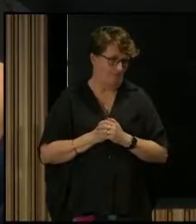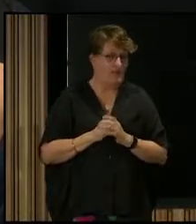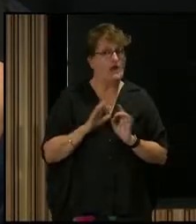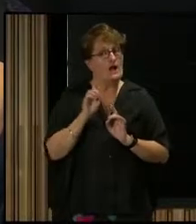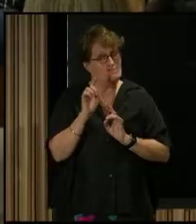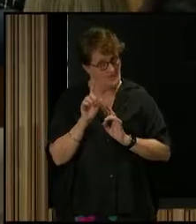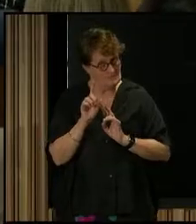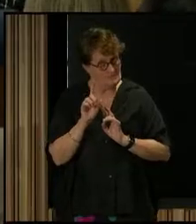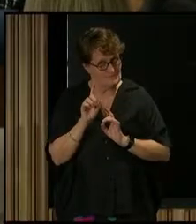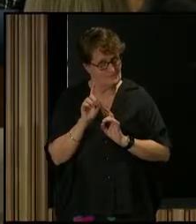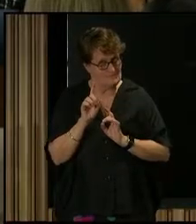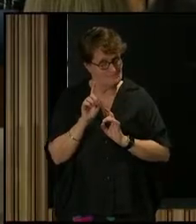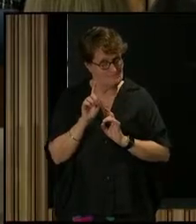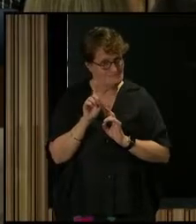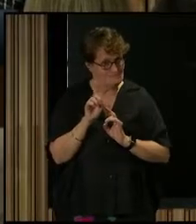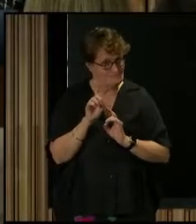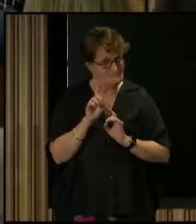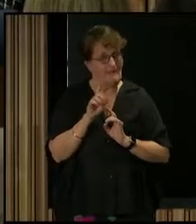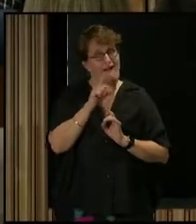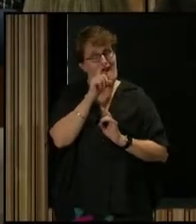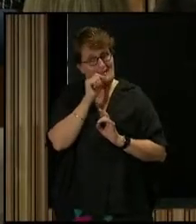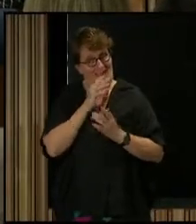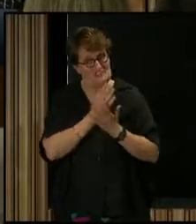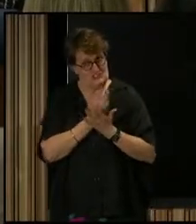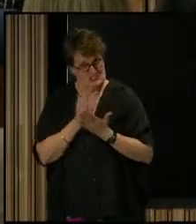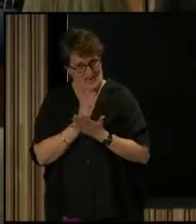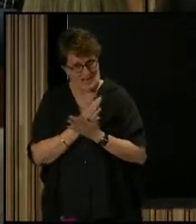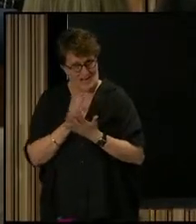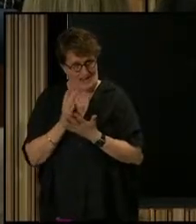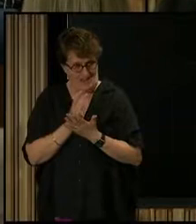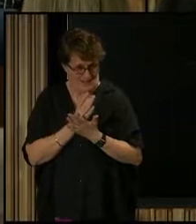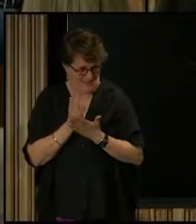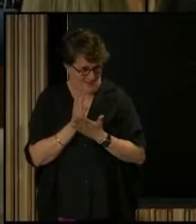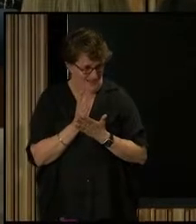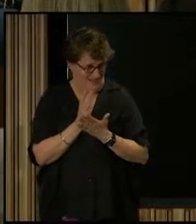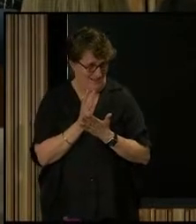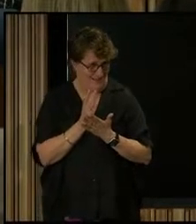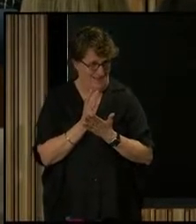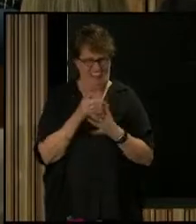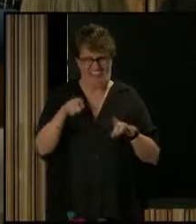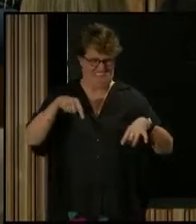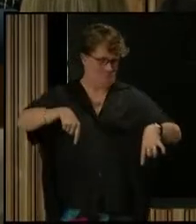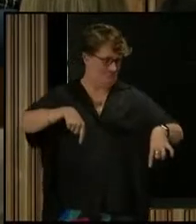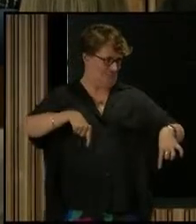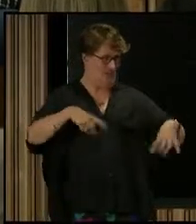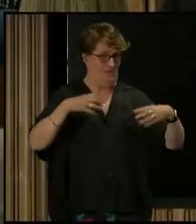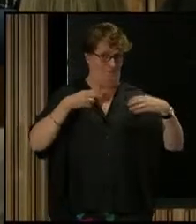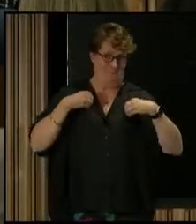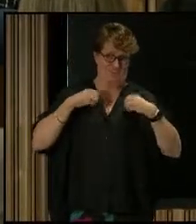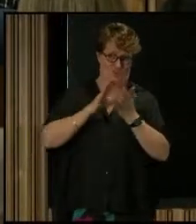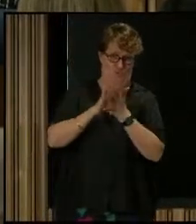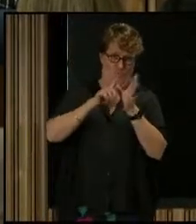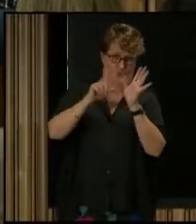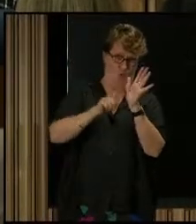say, what I am prepared to share, is that if you, because this is the Business Hall of Fame, I would love to see it